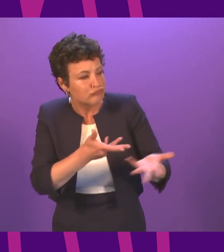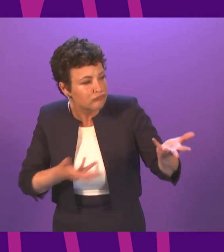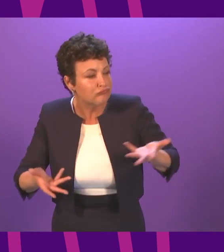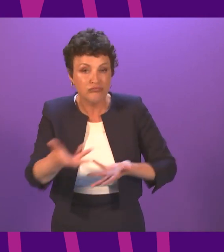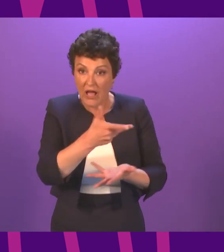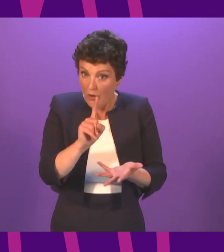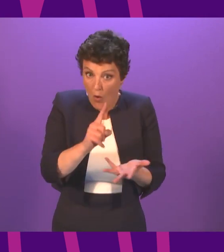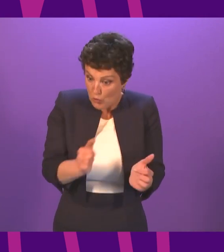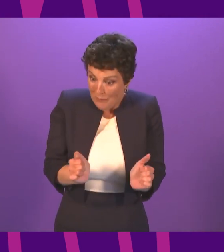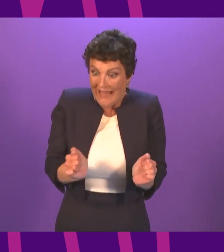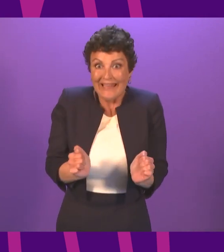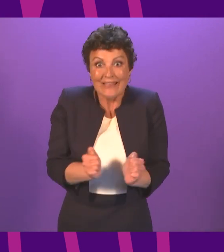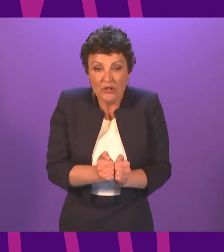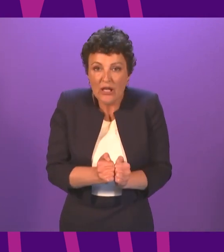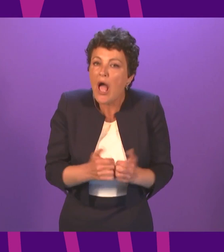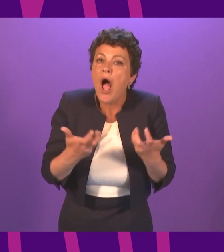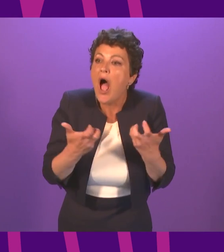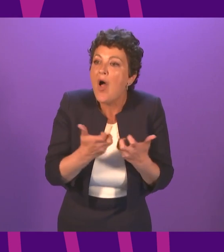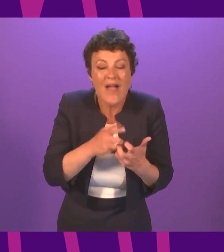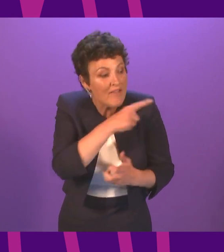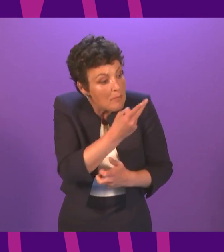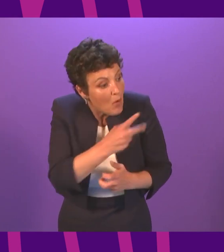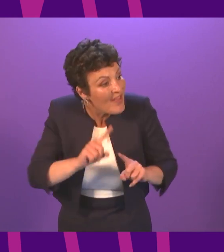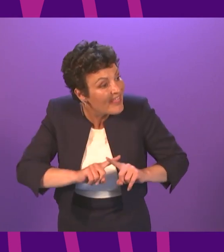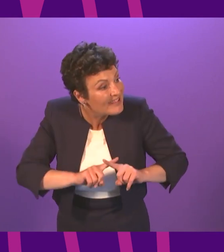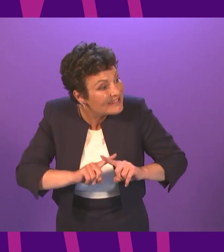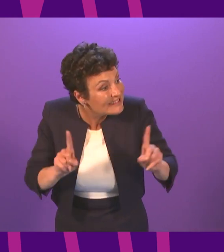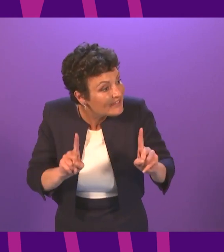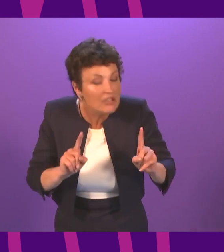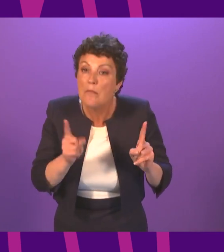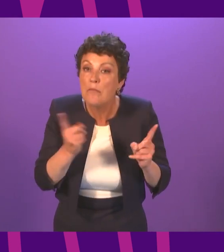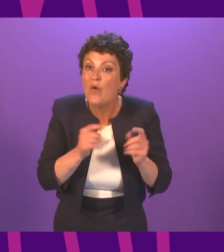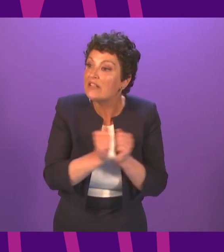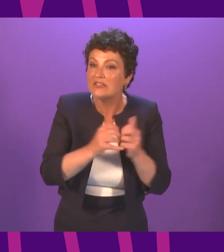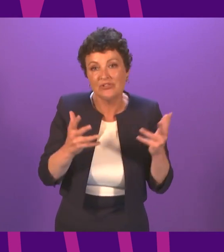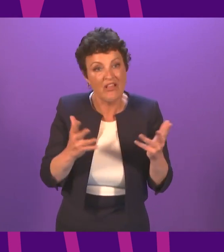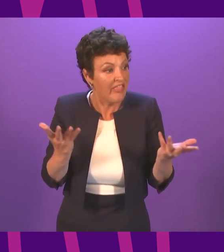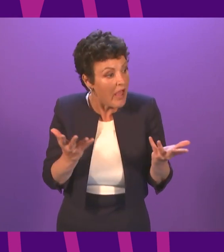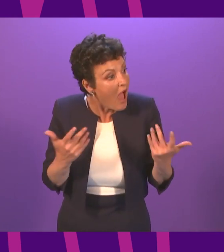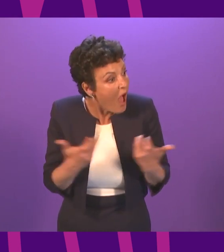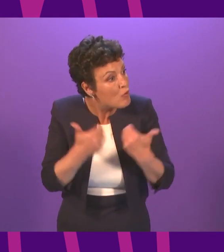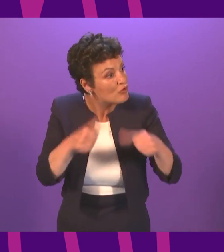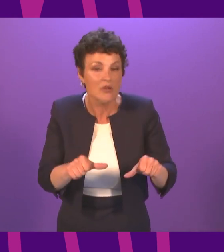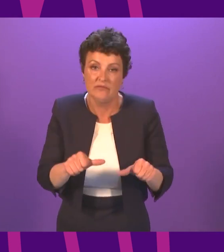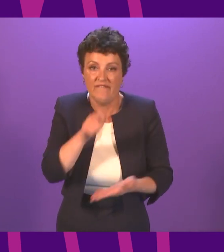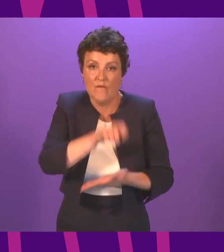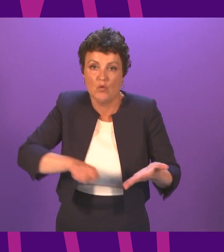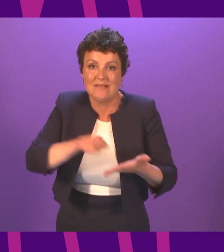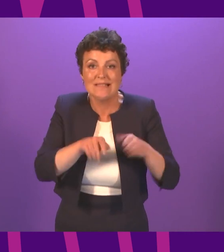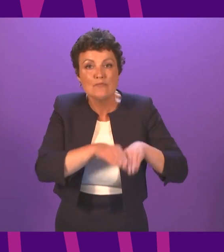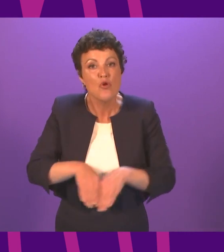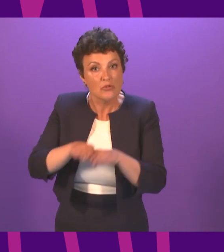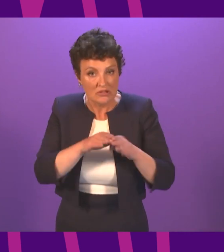to resolve difference is through democratic means. Passions will always run high on the issue of independence, and for good